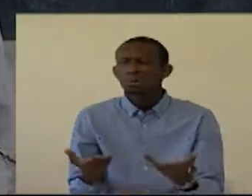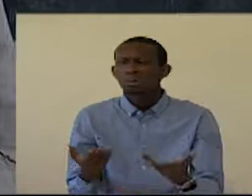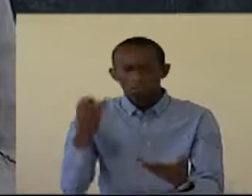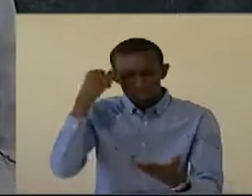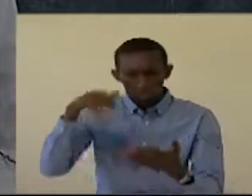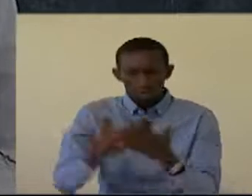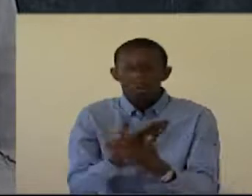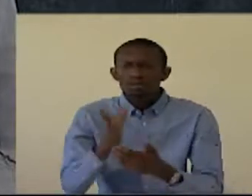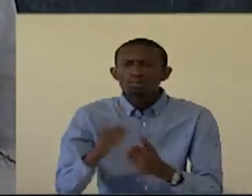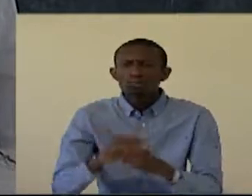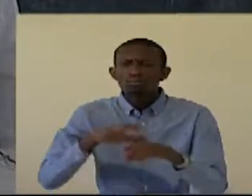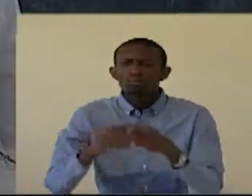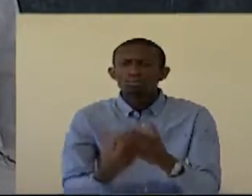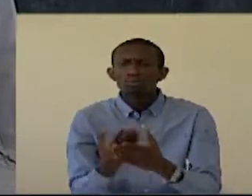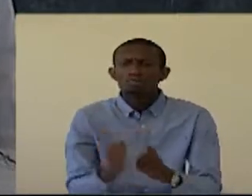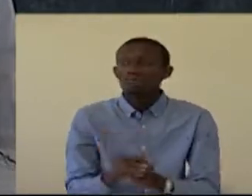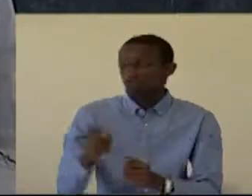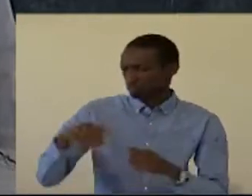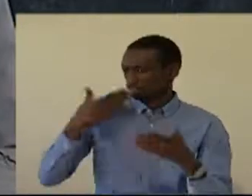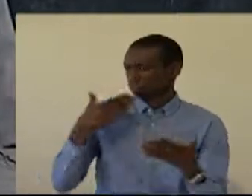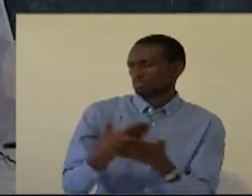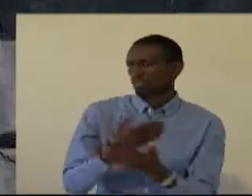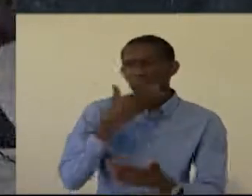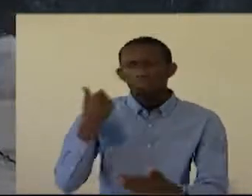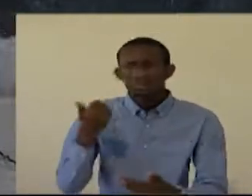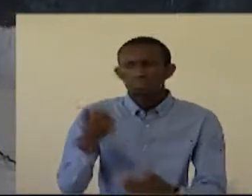bond? It's better if we start with